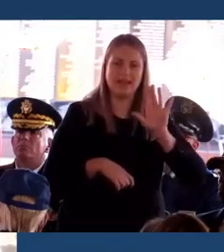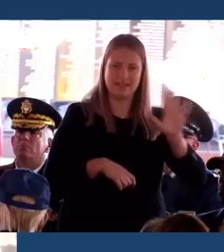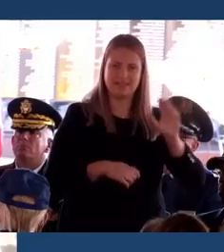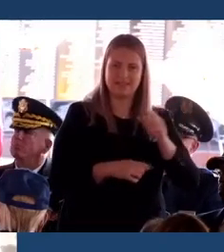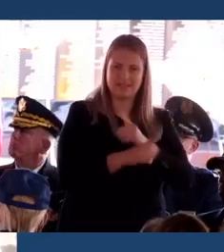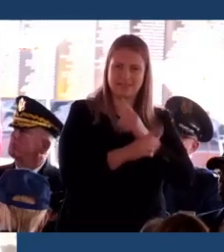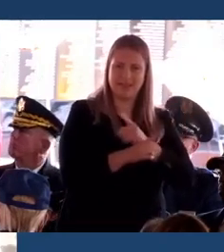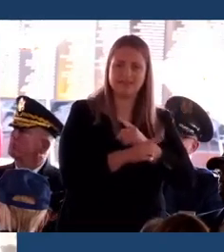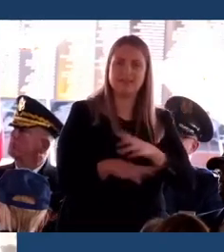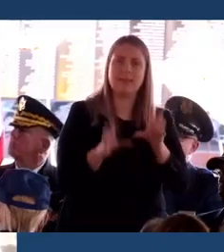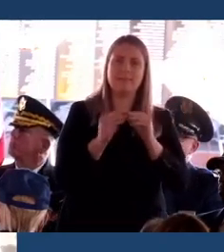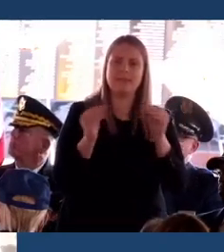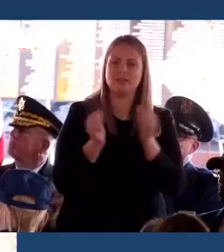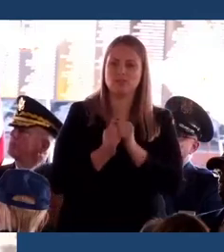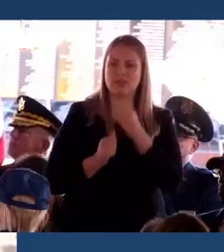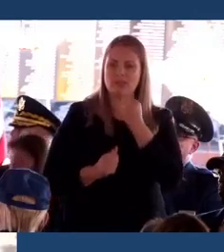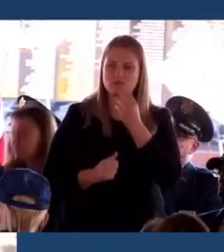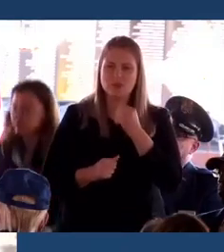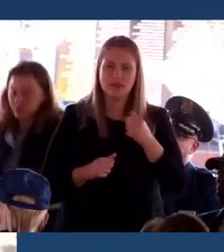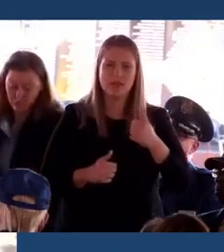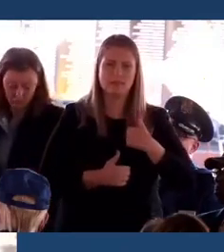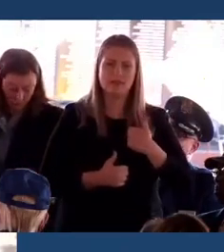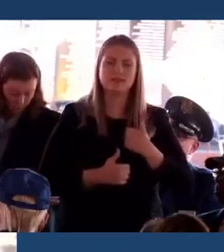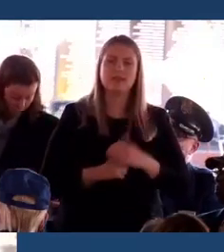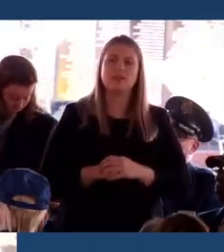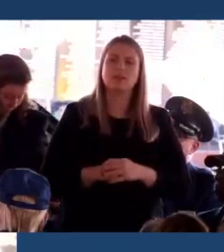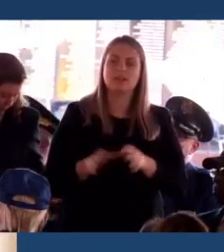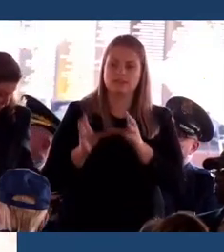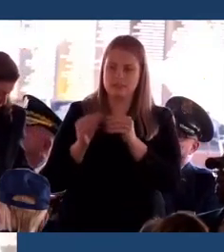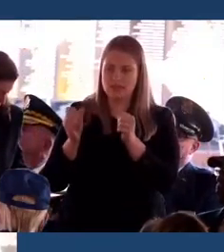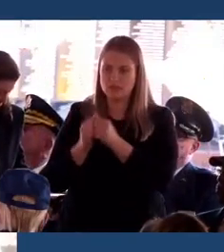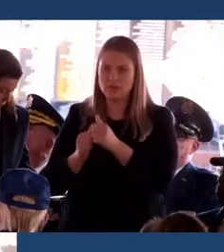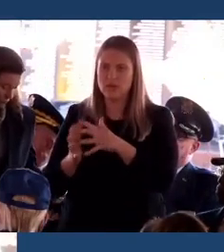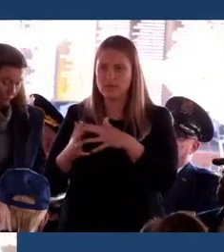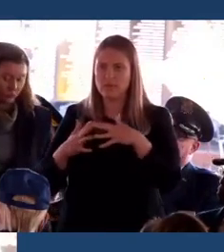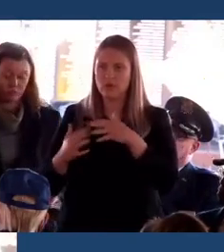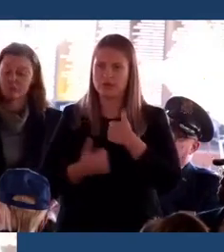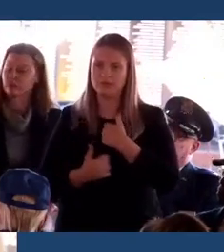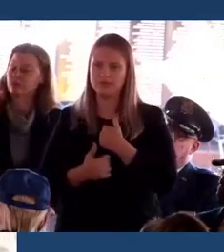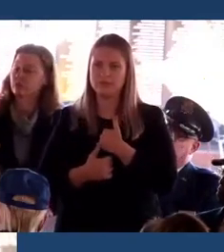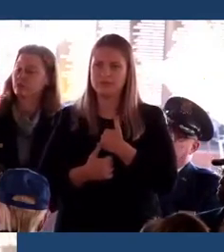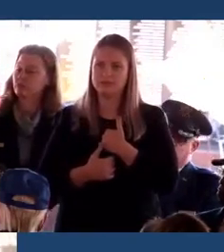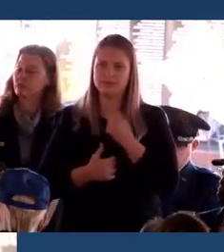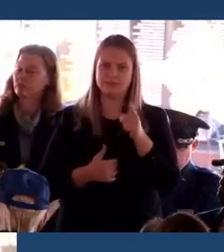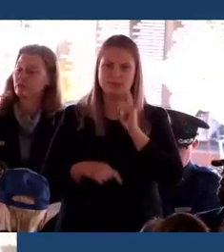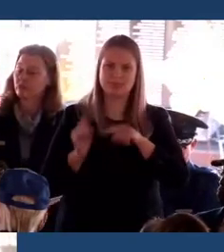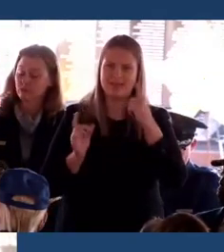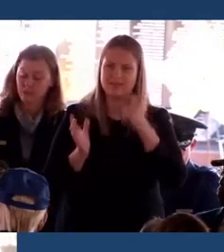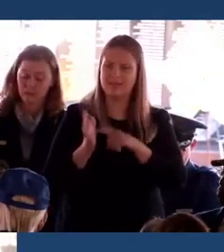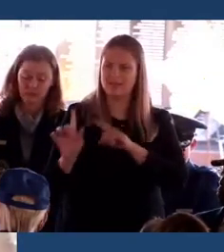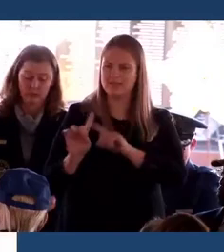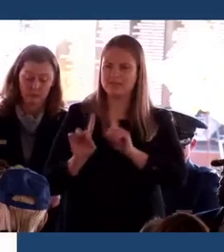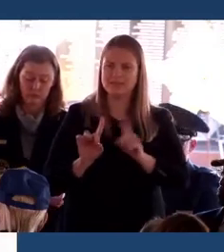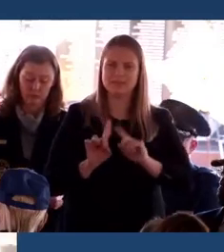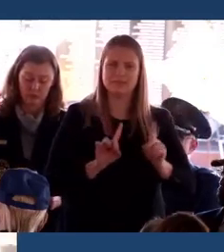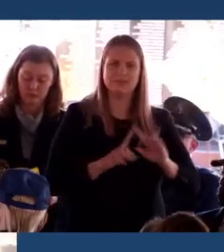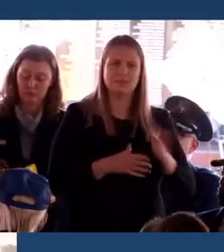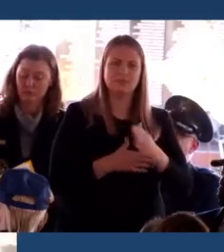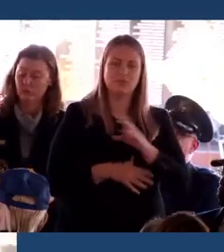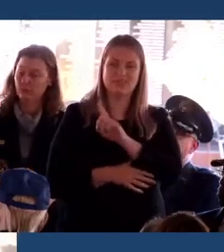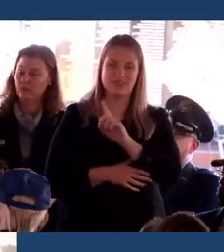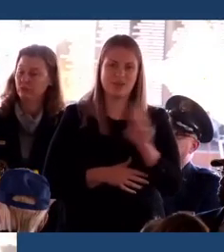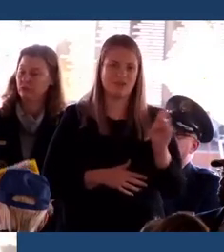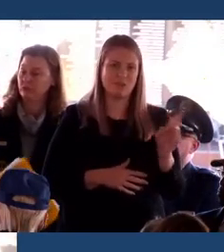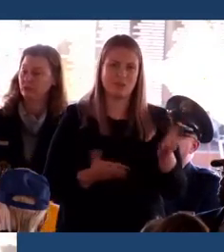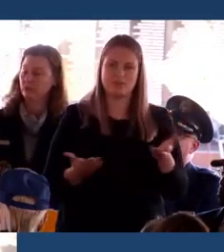with the Israeli military, our meetings with the American military, you would not have been able to tell the difference between the Democrats